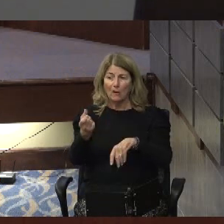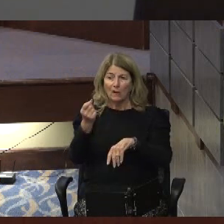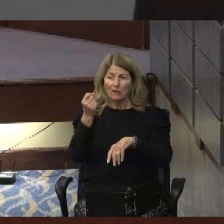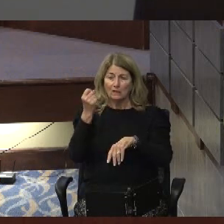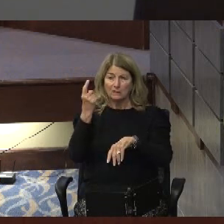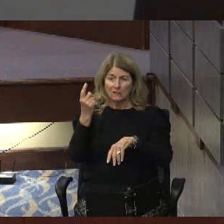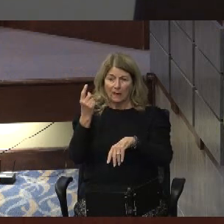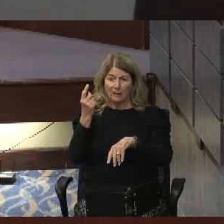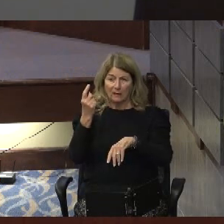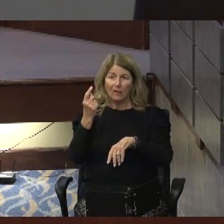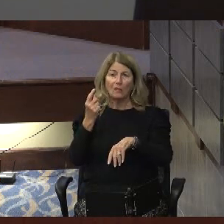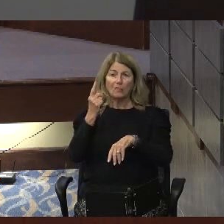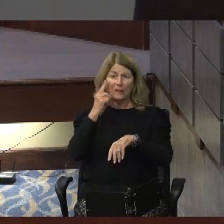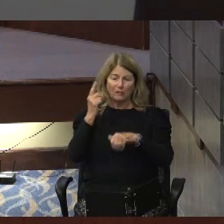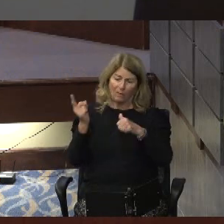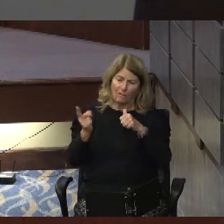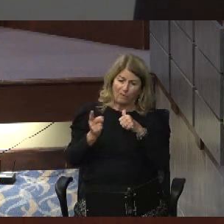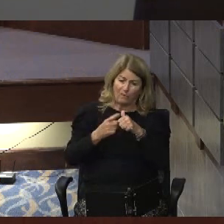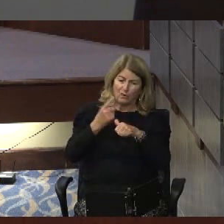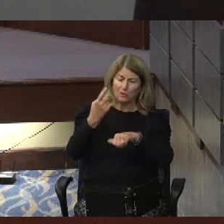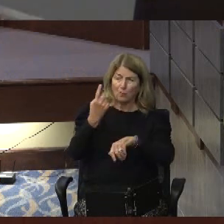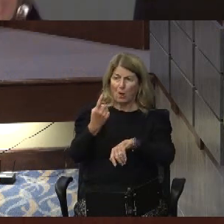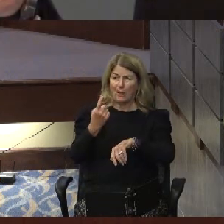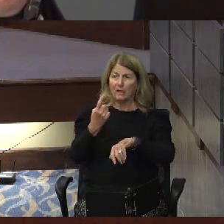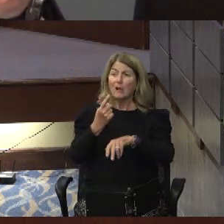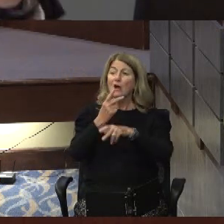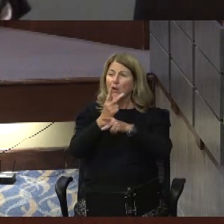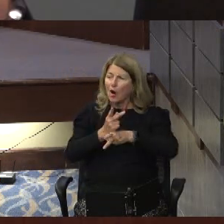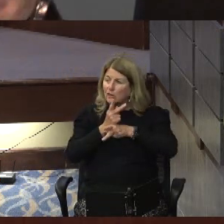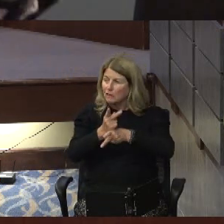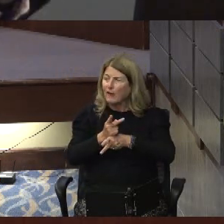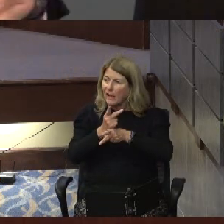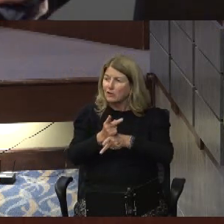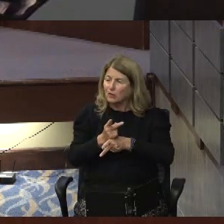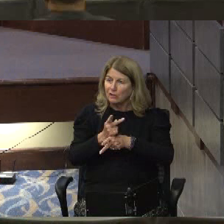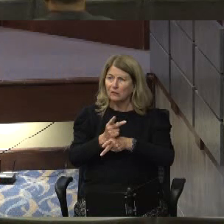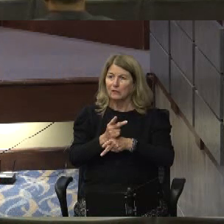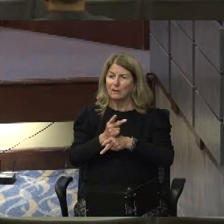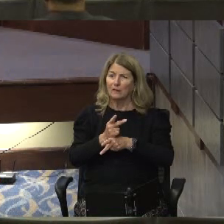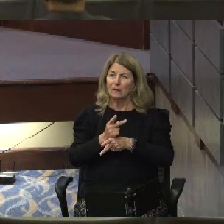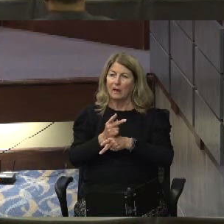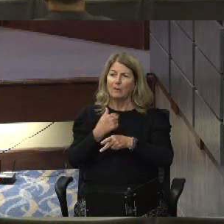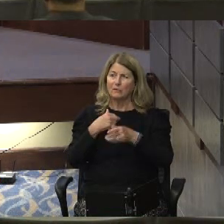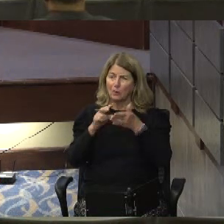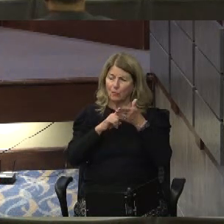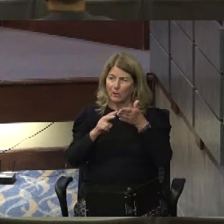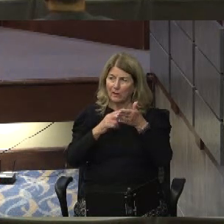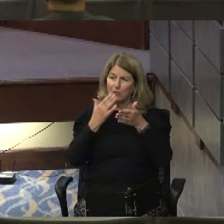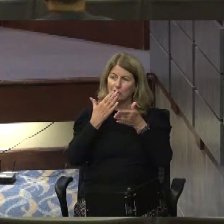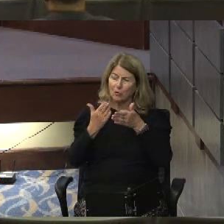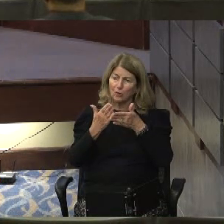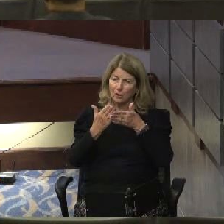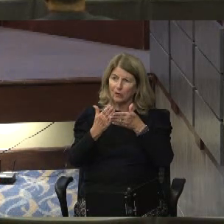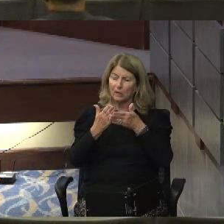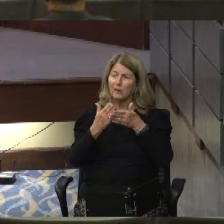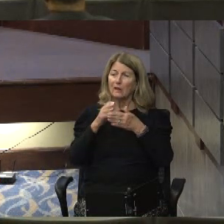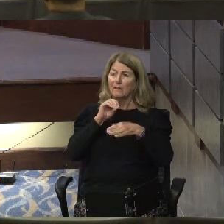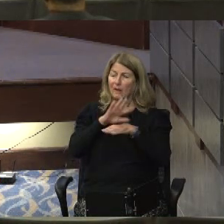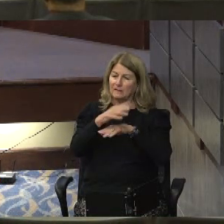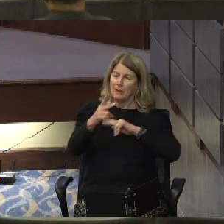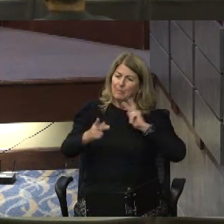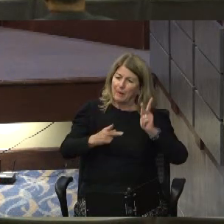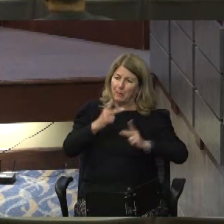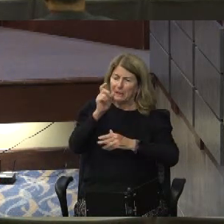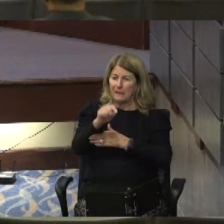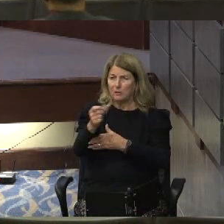on the first one, conservation, I think we're getting good community buy-in, at least anecdotally. People understand that we're